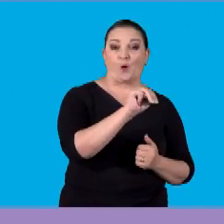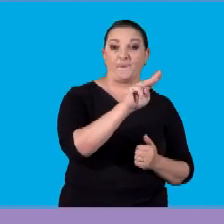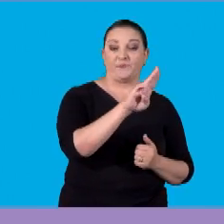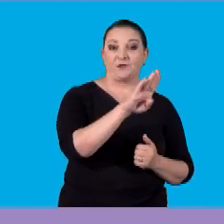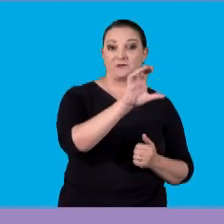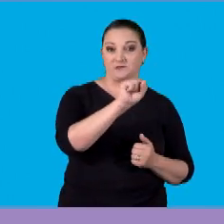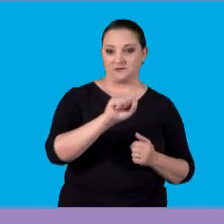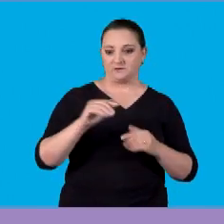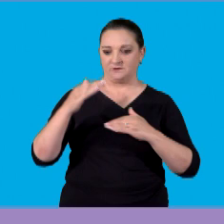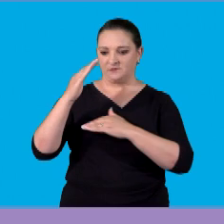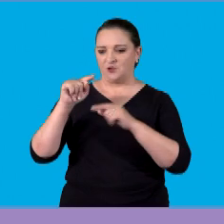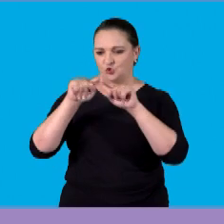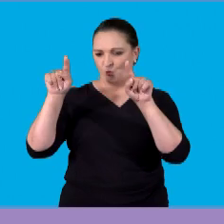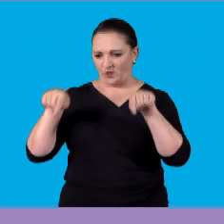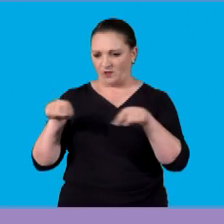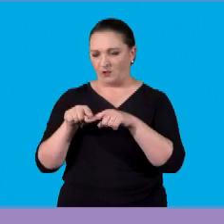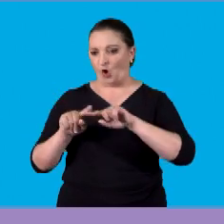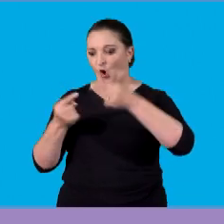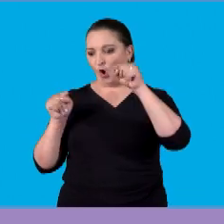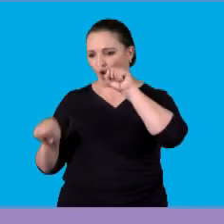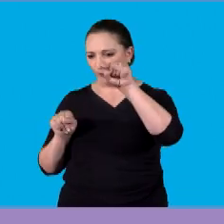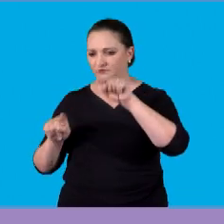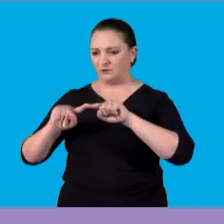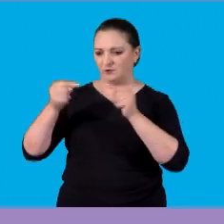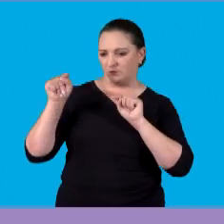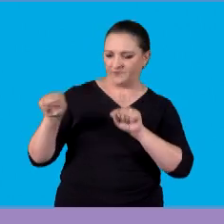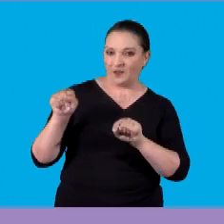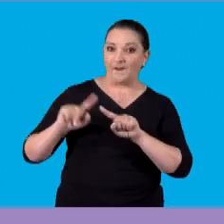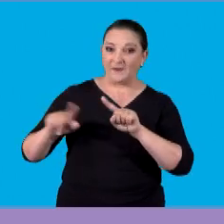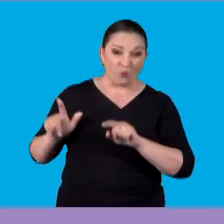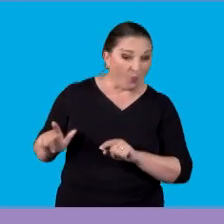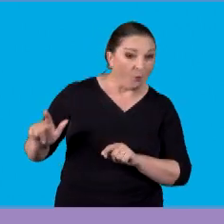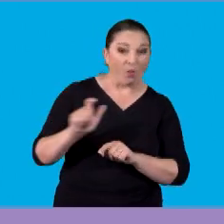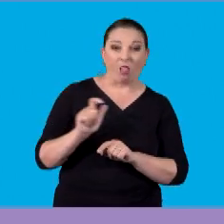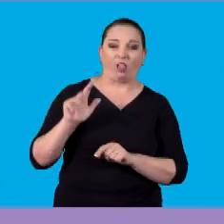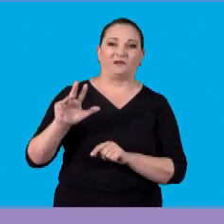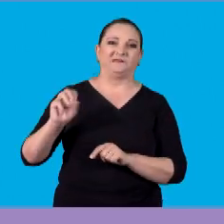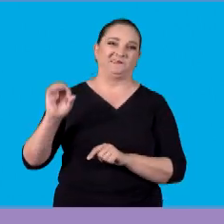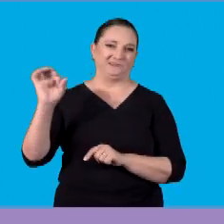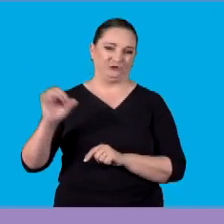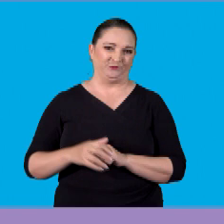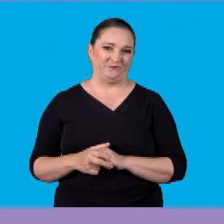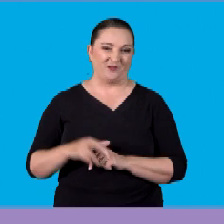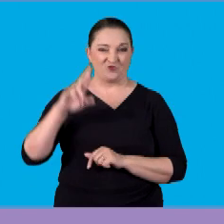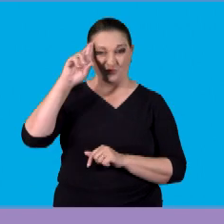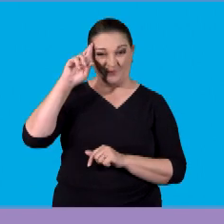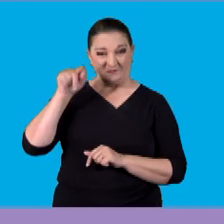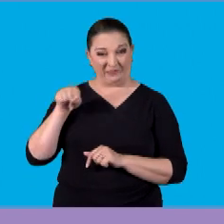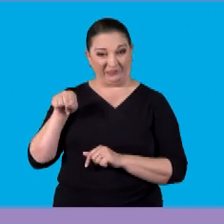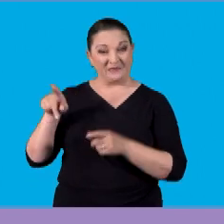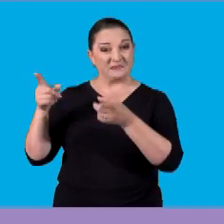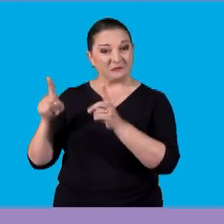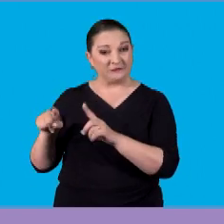a square, yes, the opposite sides are equal, but they are all equals to 90 degrees. Remember, a square is